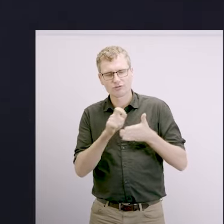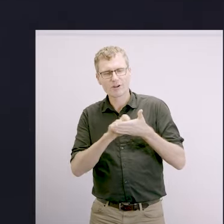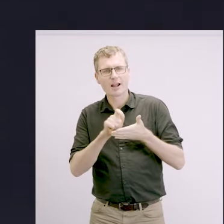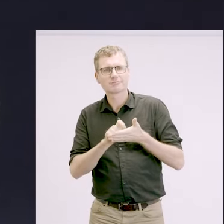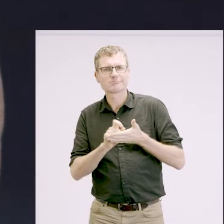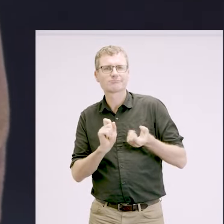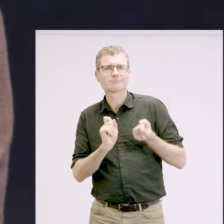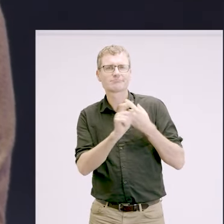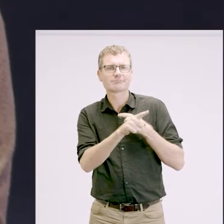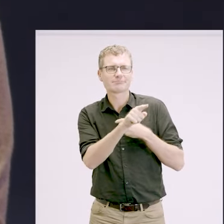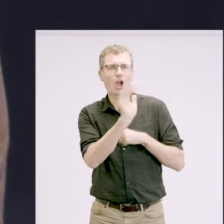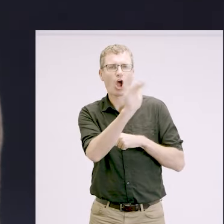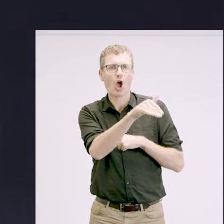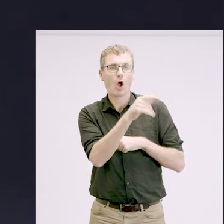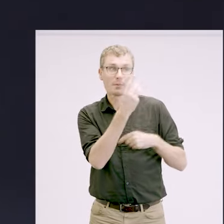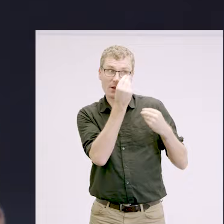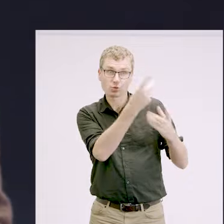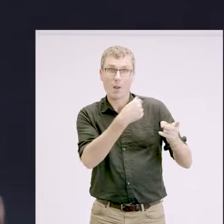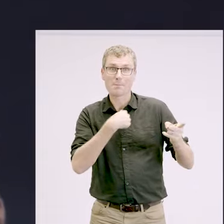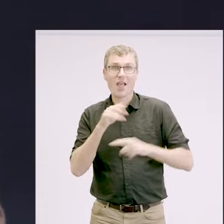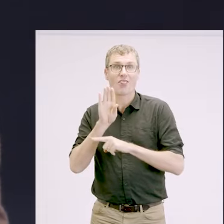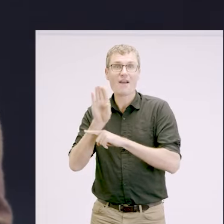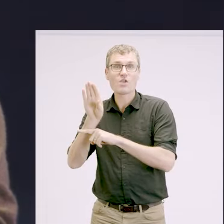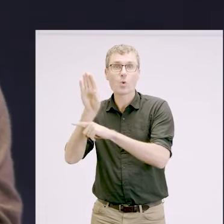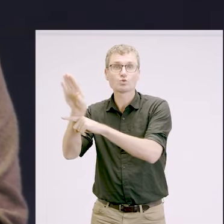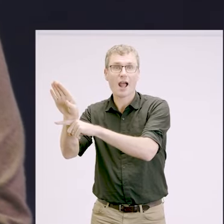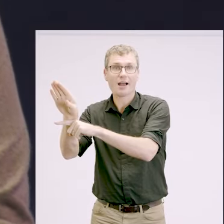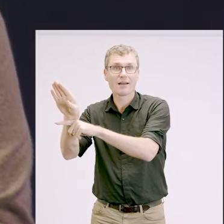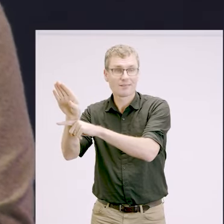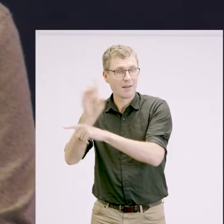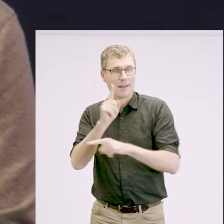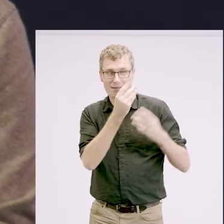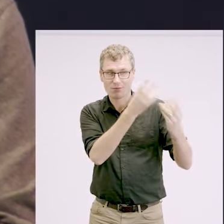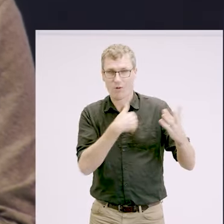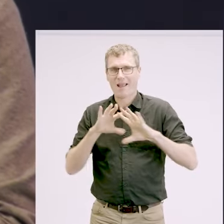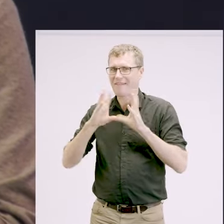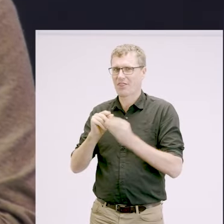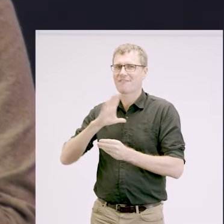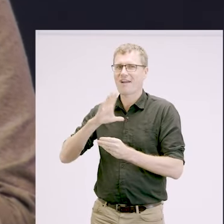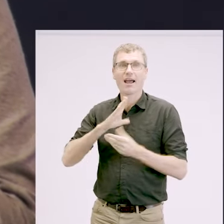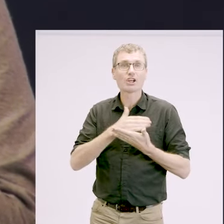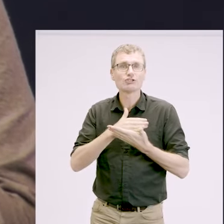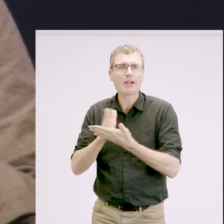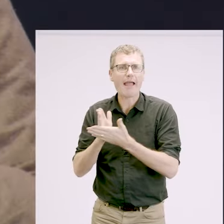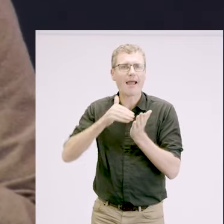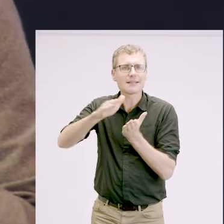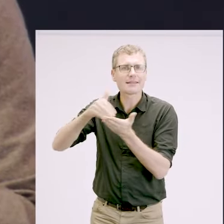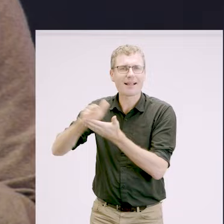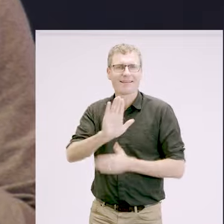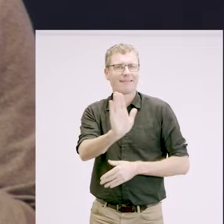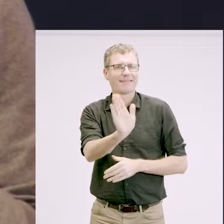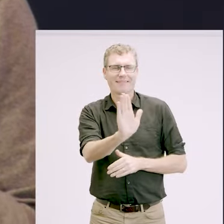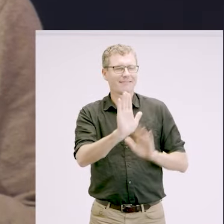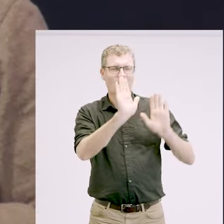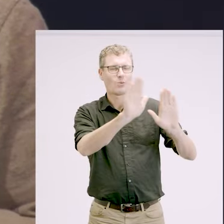I keep writing home and telling them I'm writing from the future. They should not sell their stocks. Everything seems